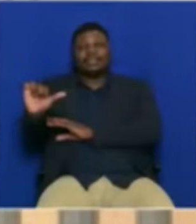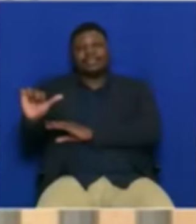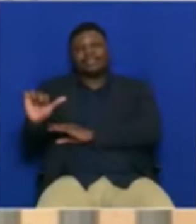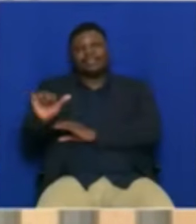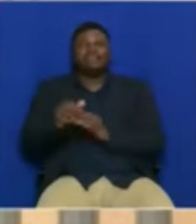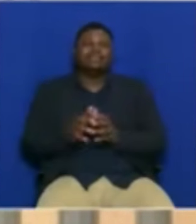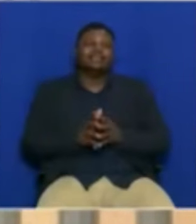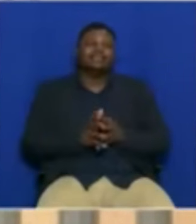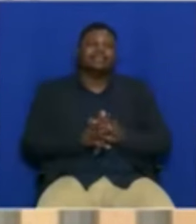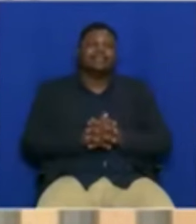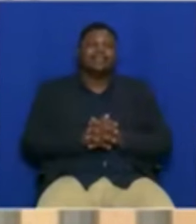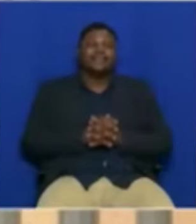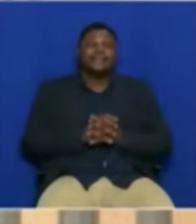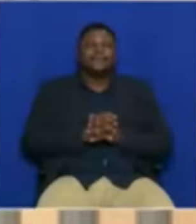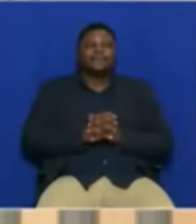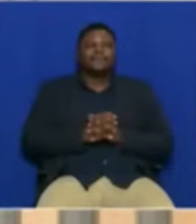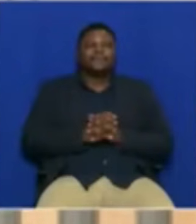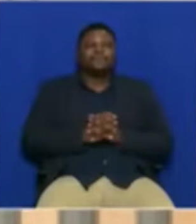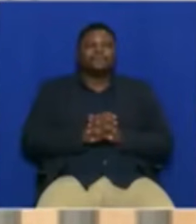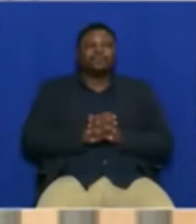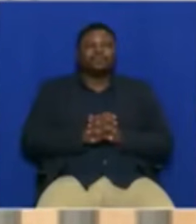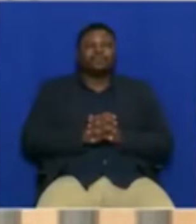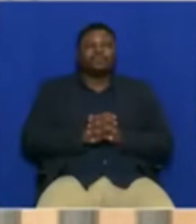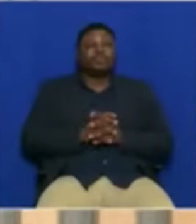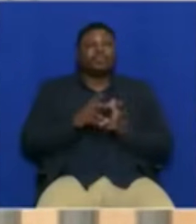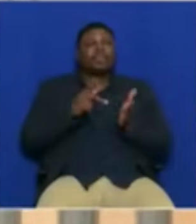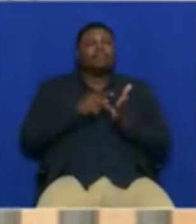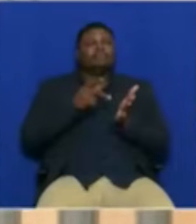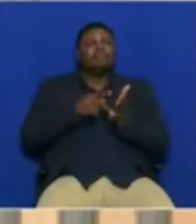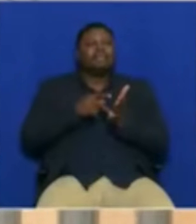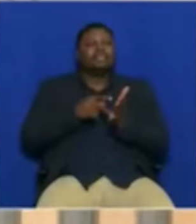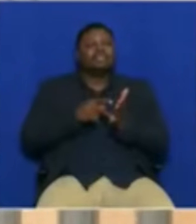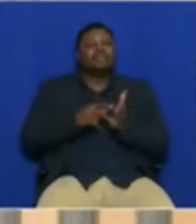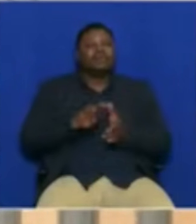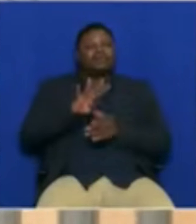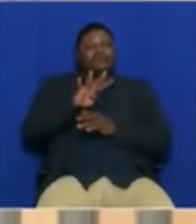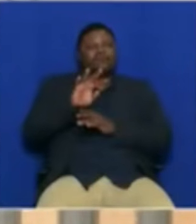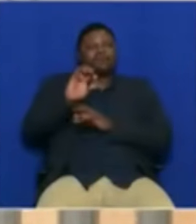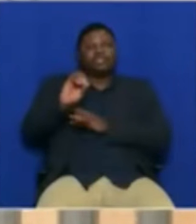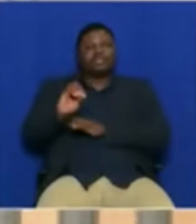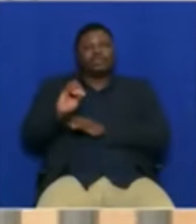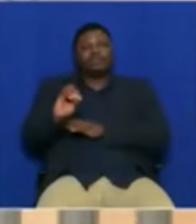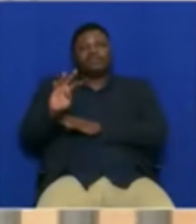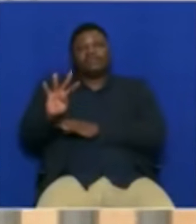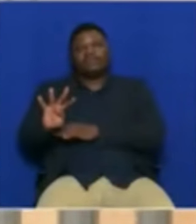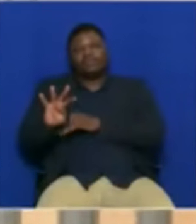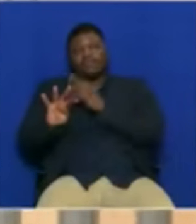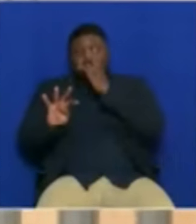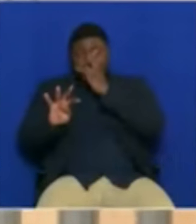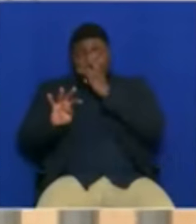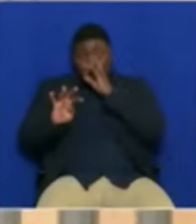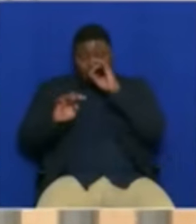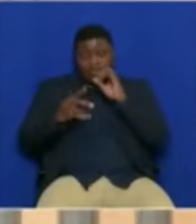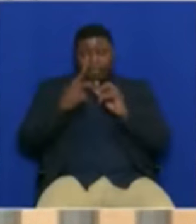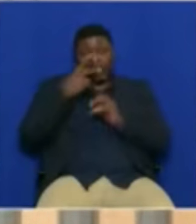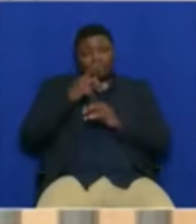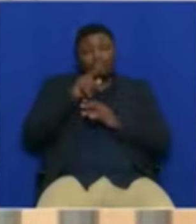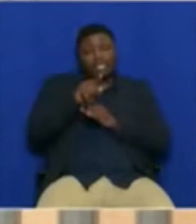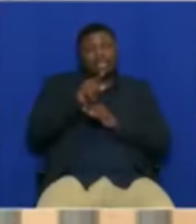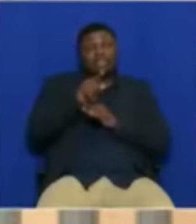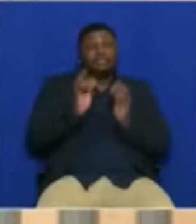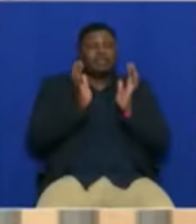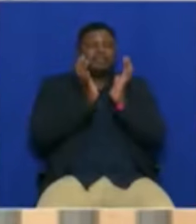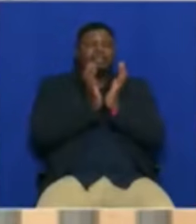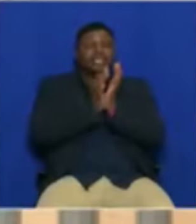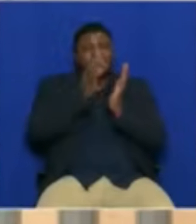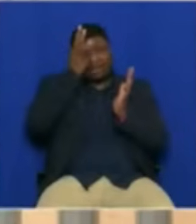Yep. At page 404. Those are the minutes. And I look at those minutes at 405. To the bottom, it